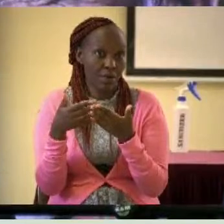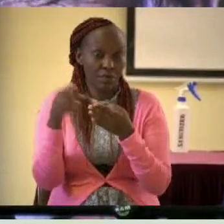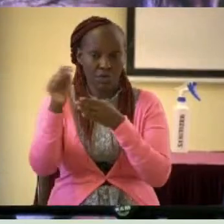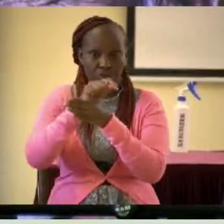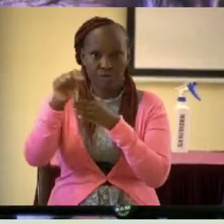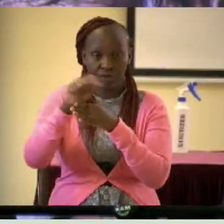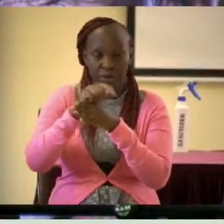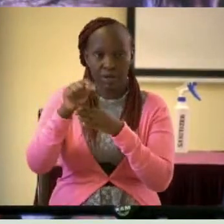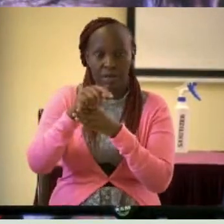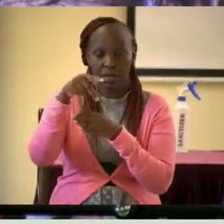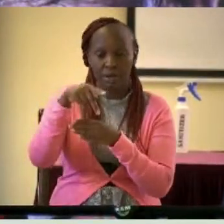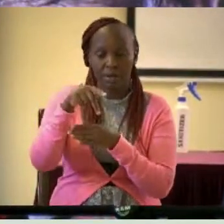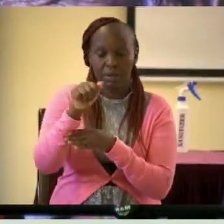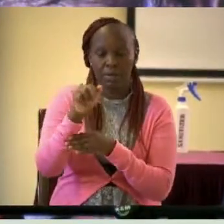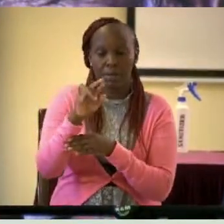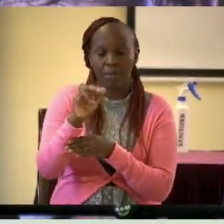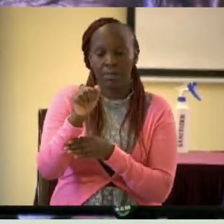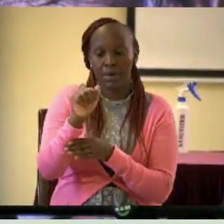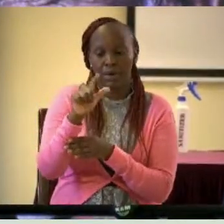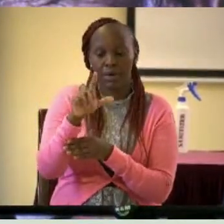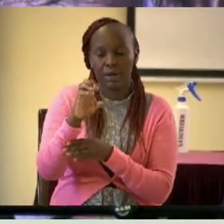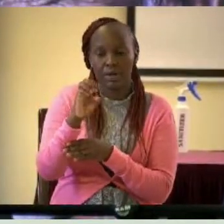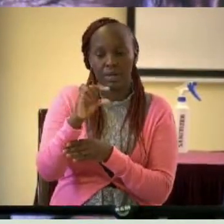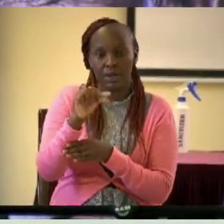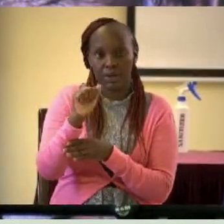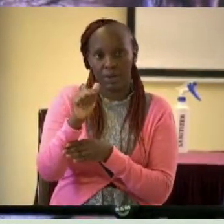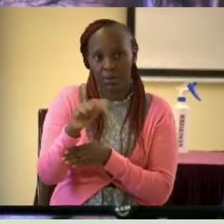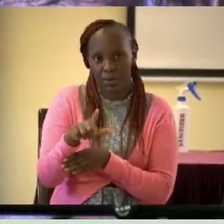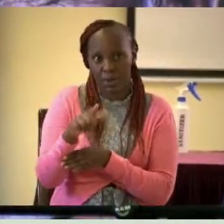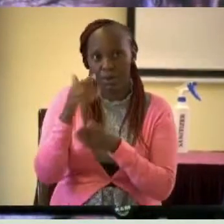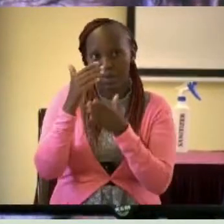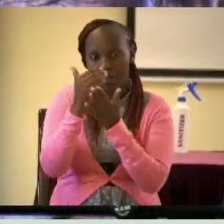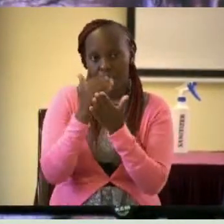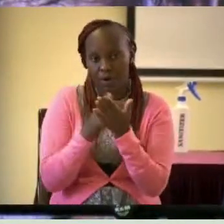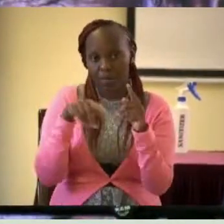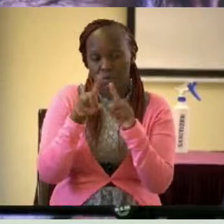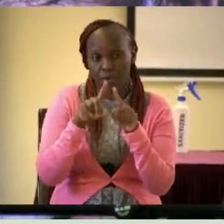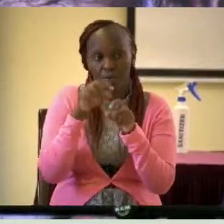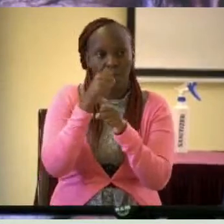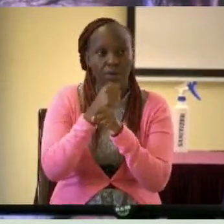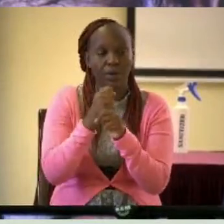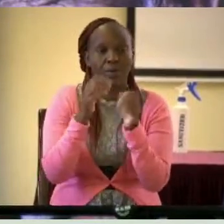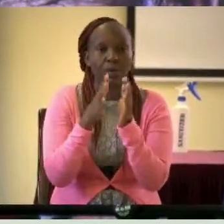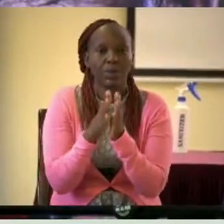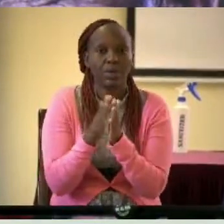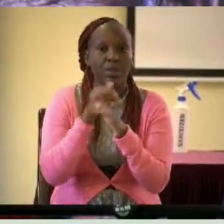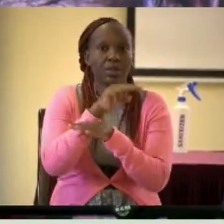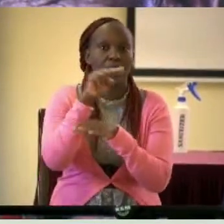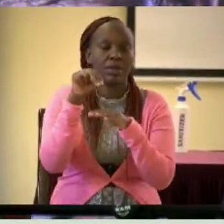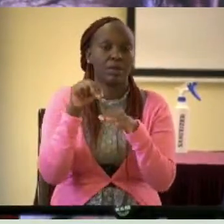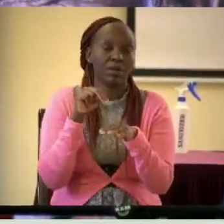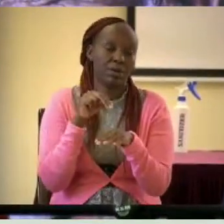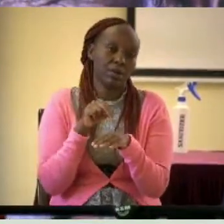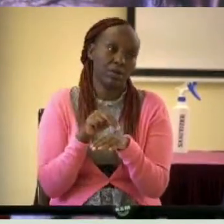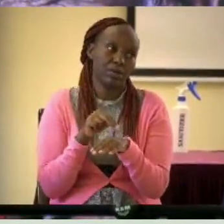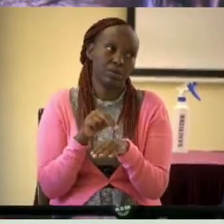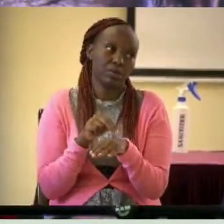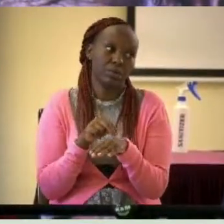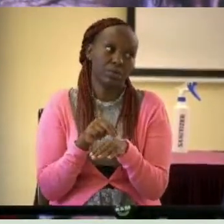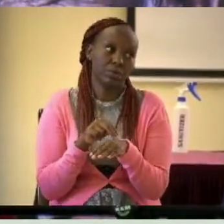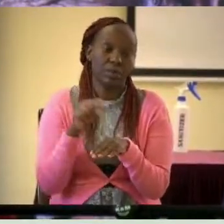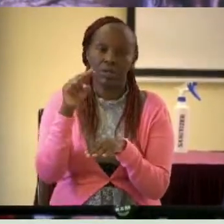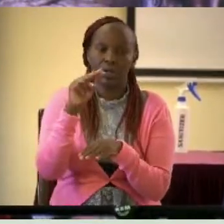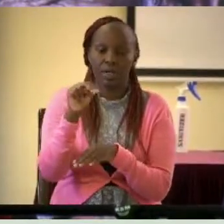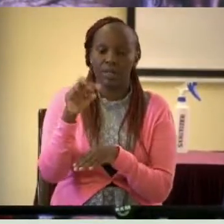training programs and institutions in this country. We've also been working with the National